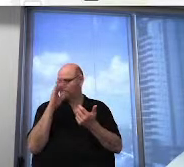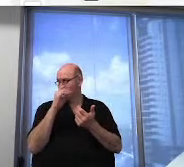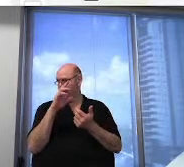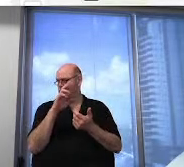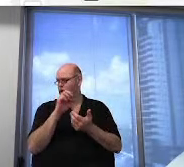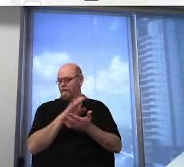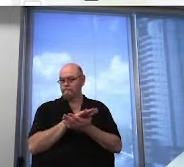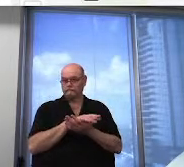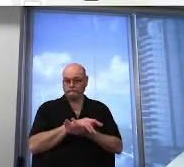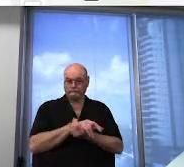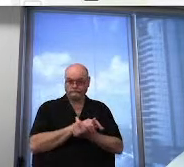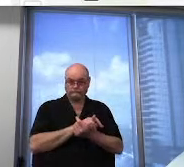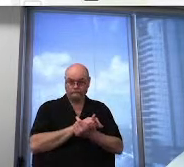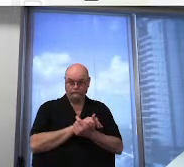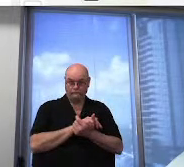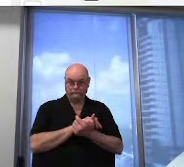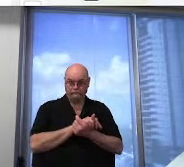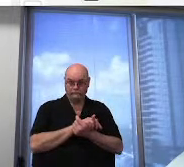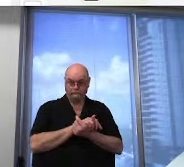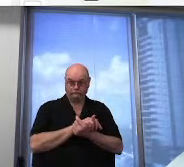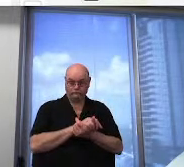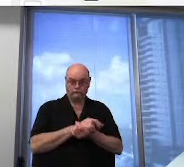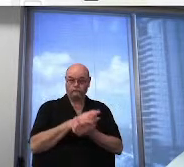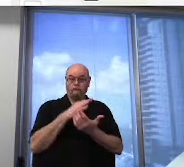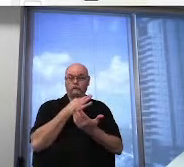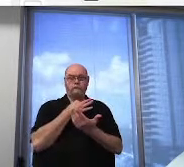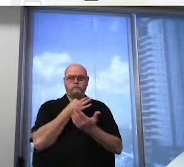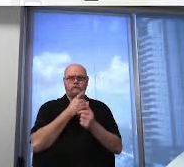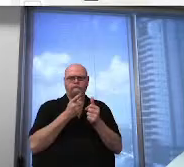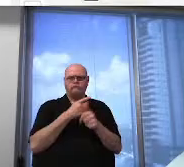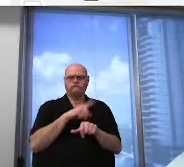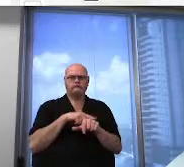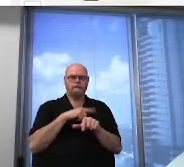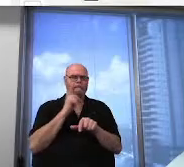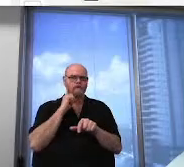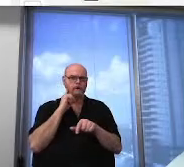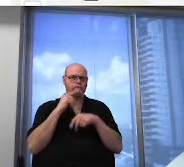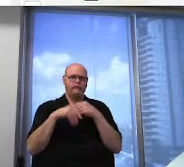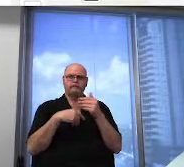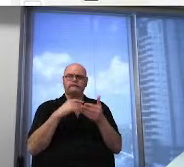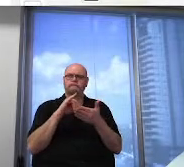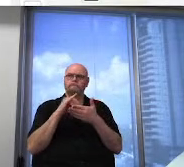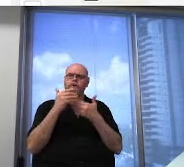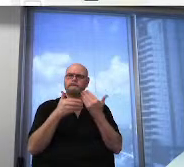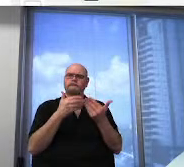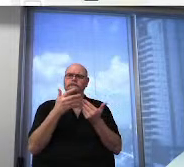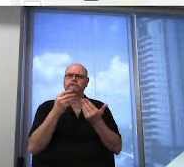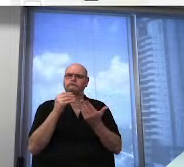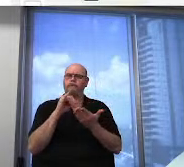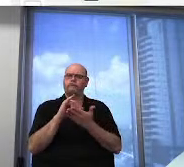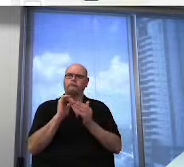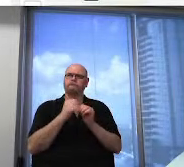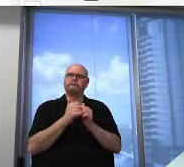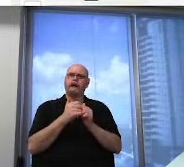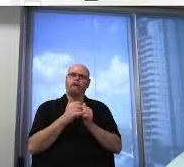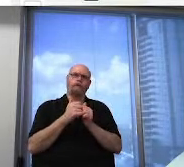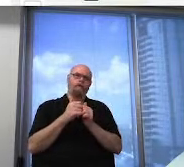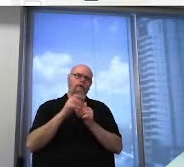Thank you for. I'm just curious because this is the first that I recall hearing about this process, and that was the way